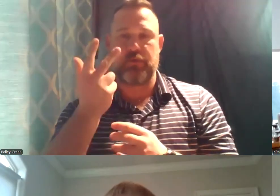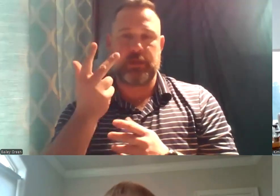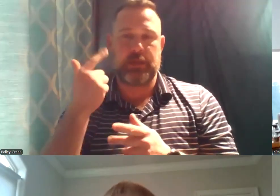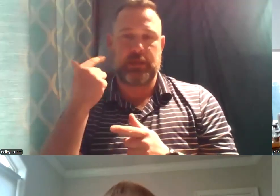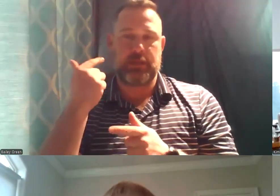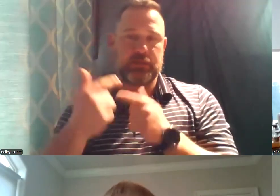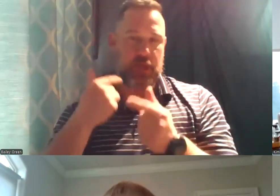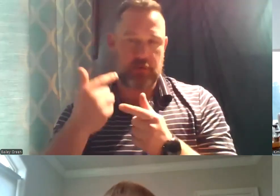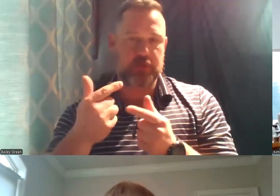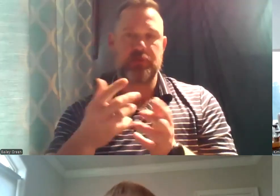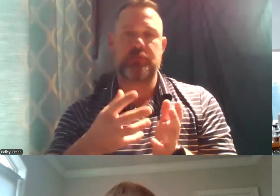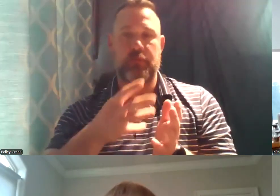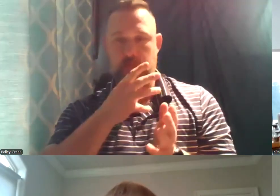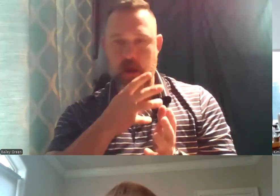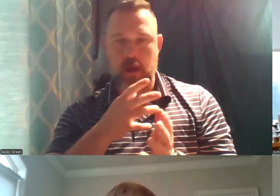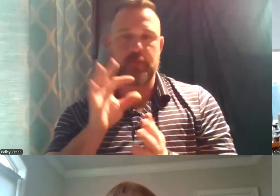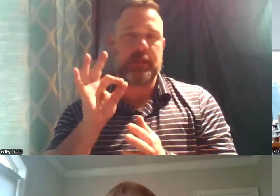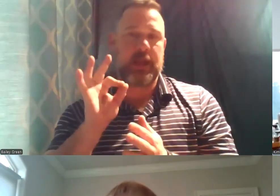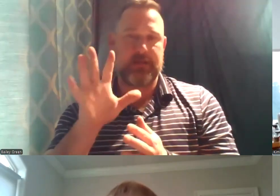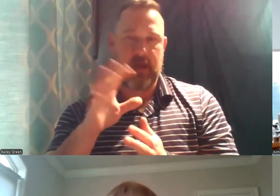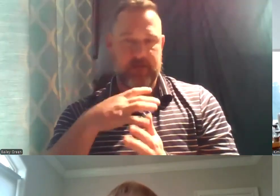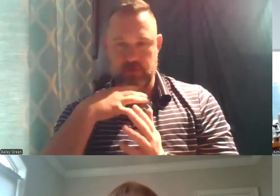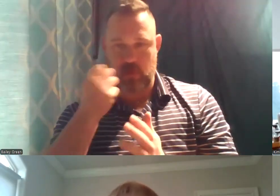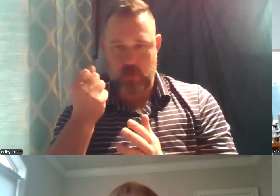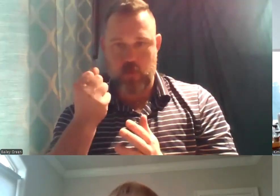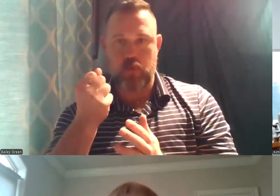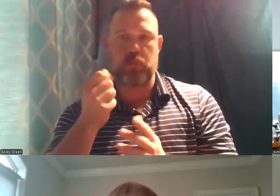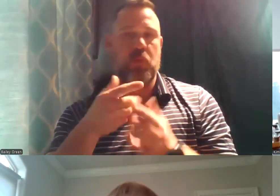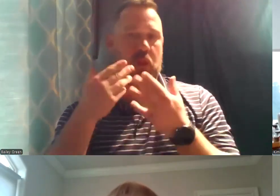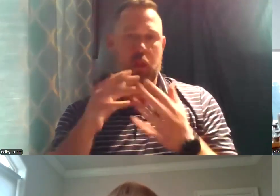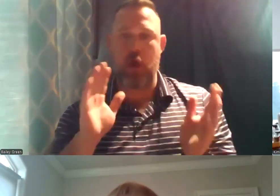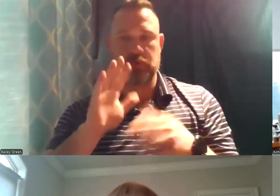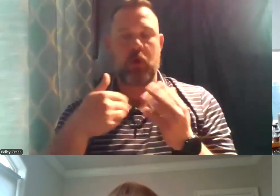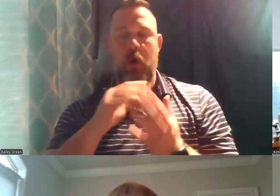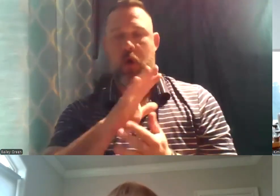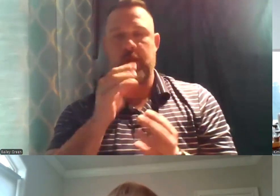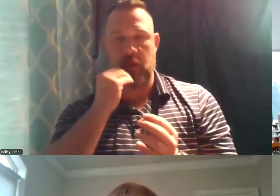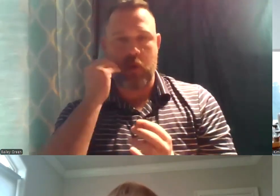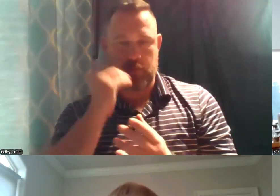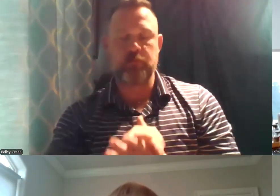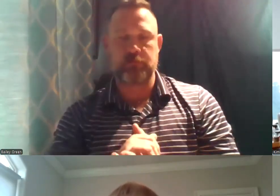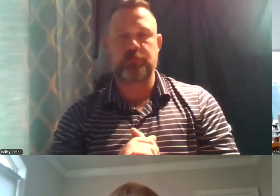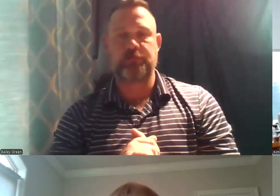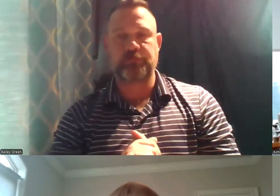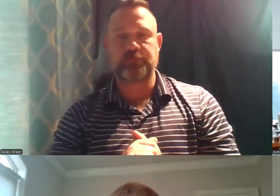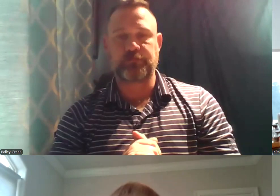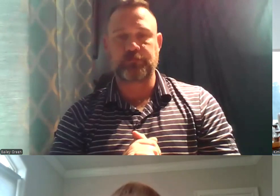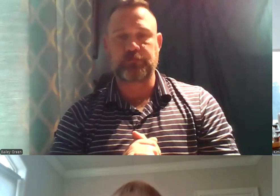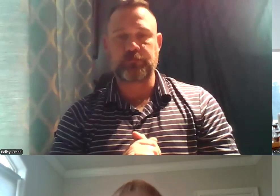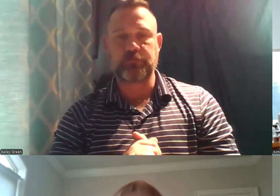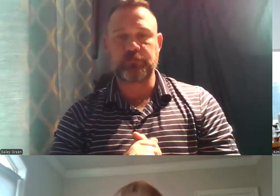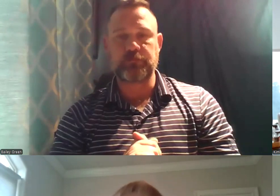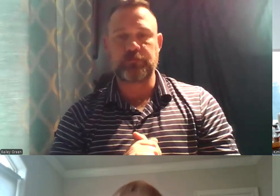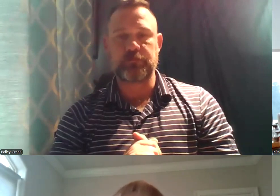generations, with a mom who might be 95 years old, who lost all of their homes. So,